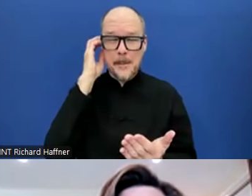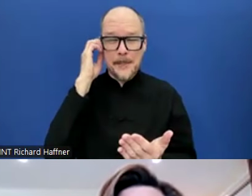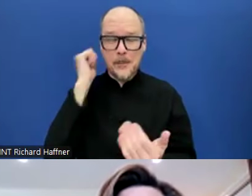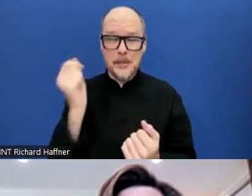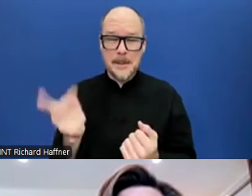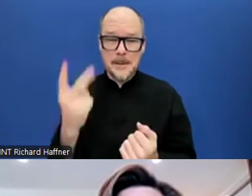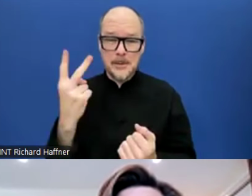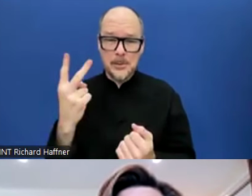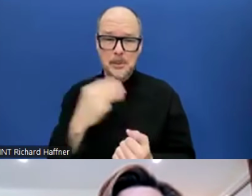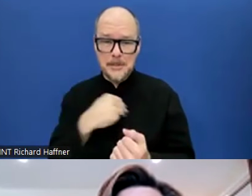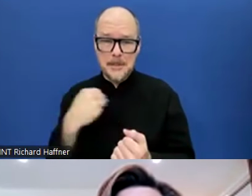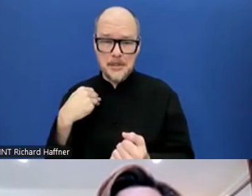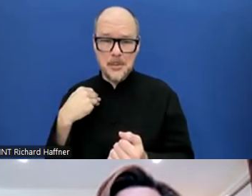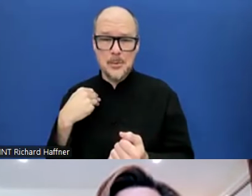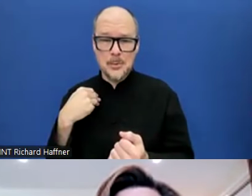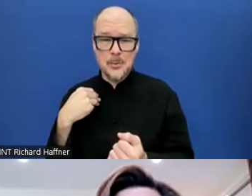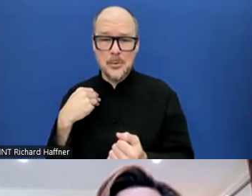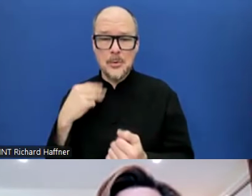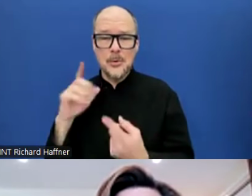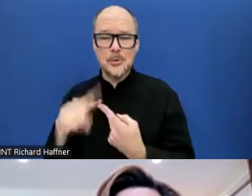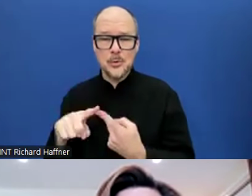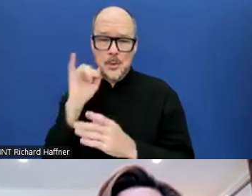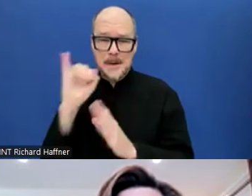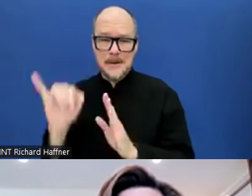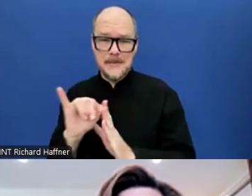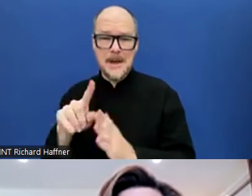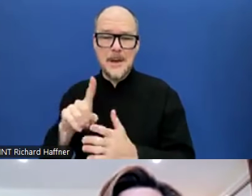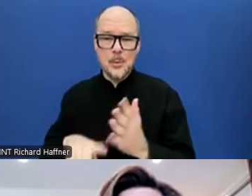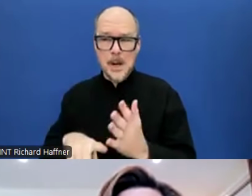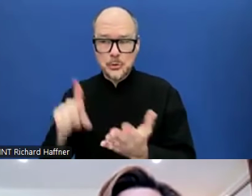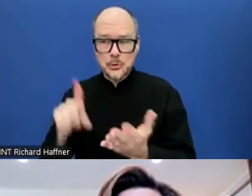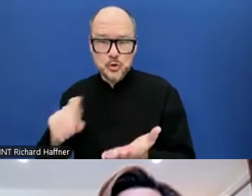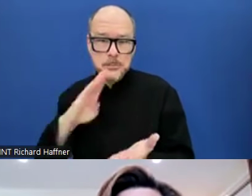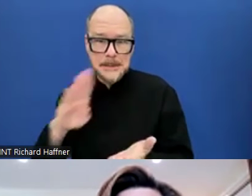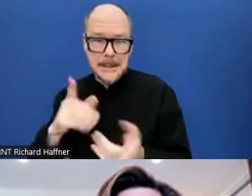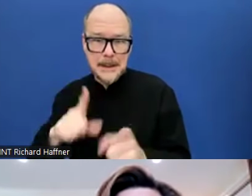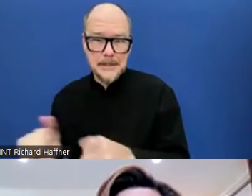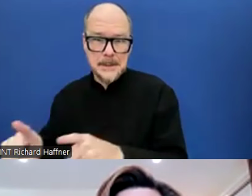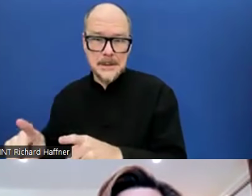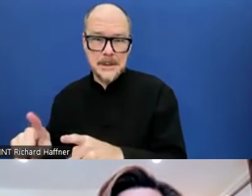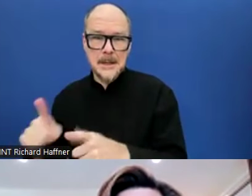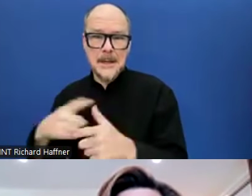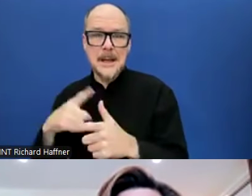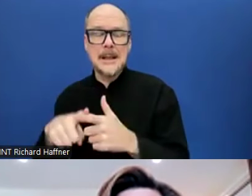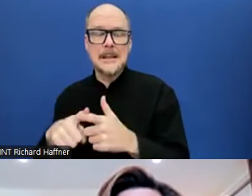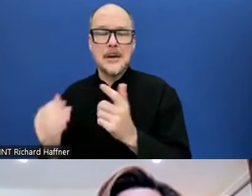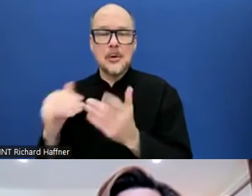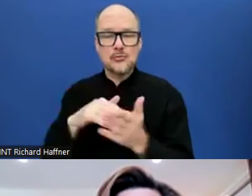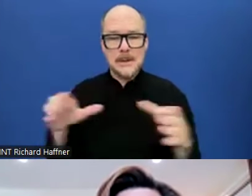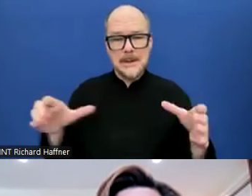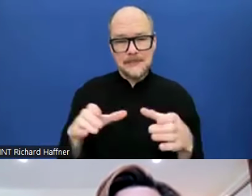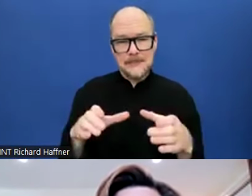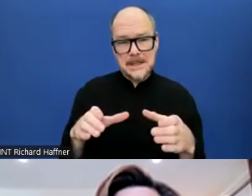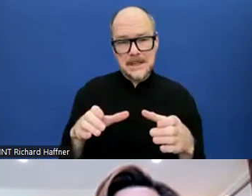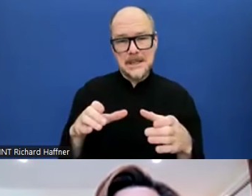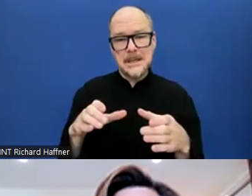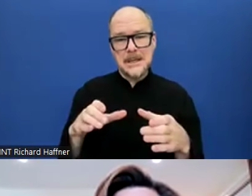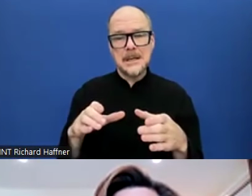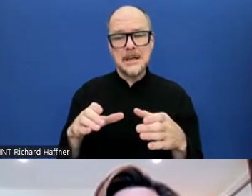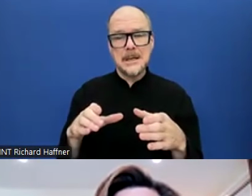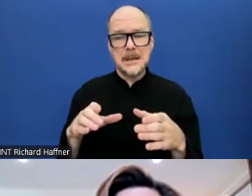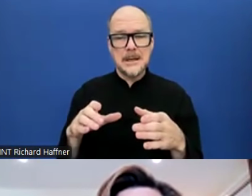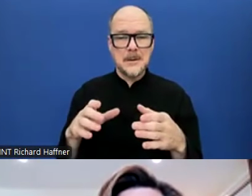members to identify what should be happening, and then reconvene to maybe